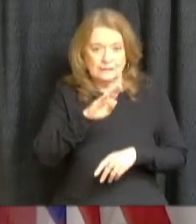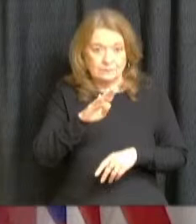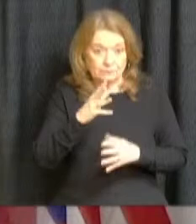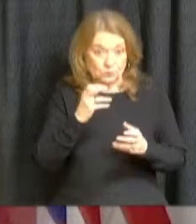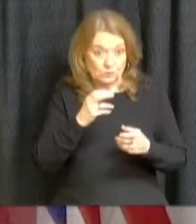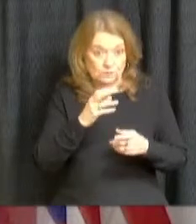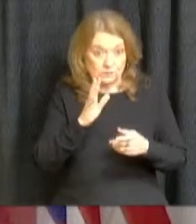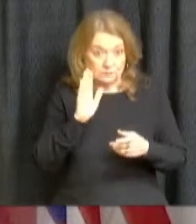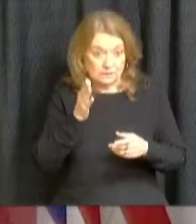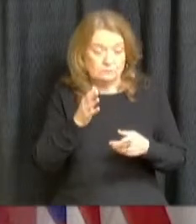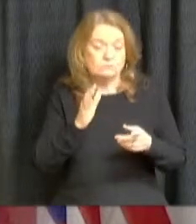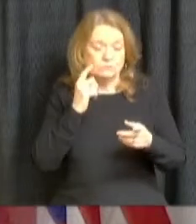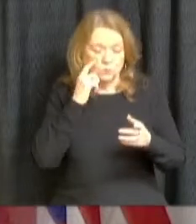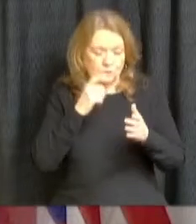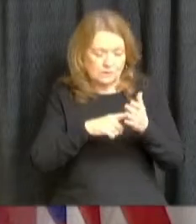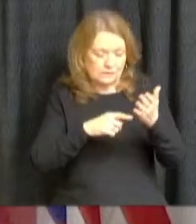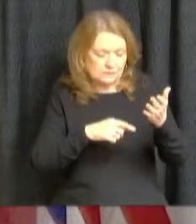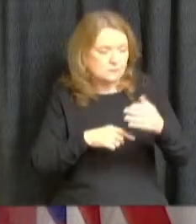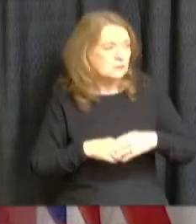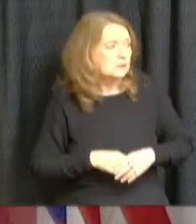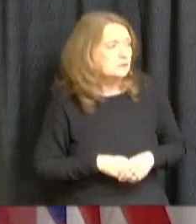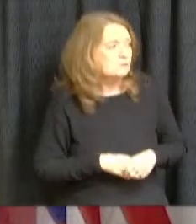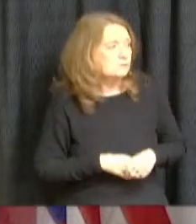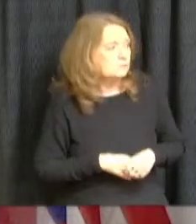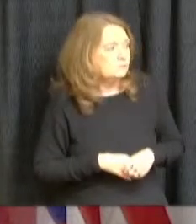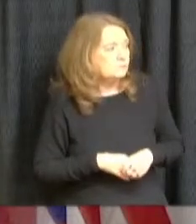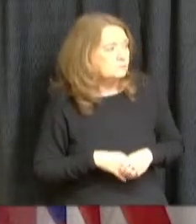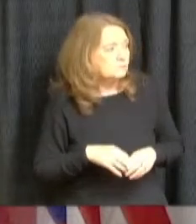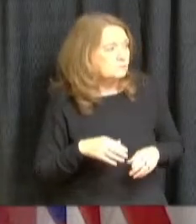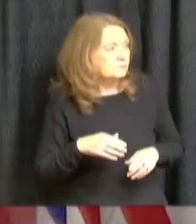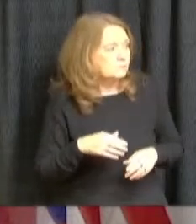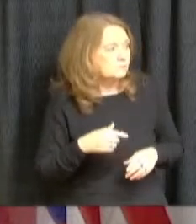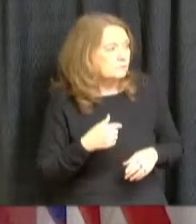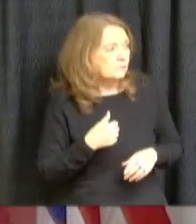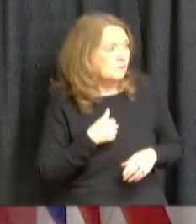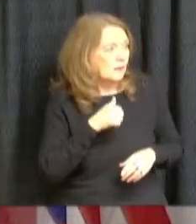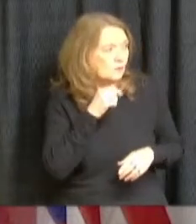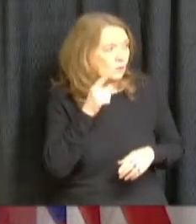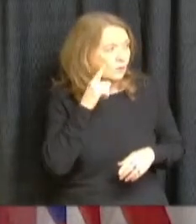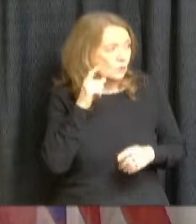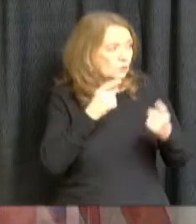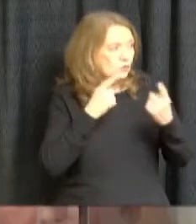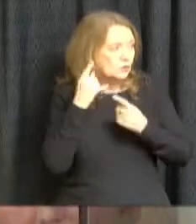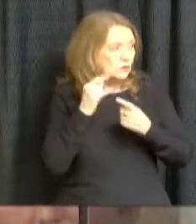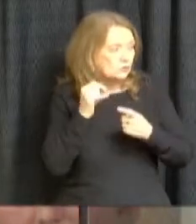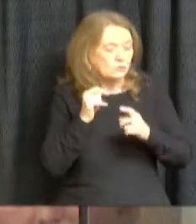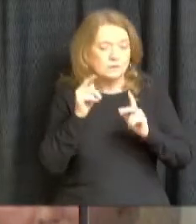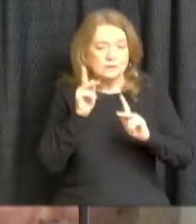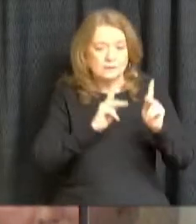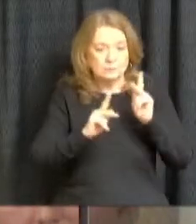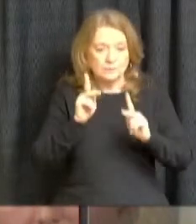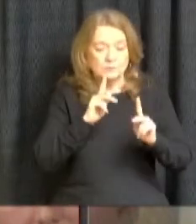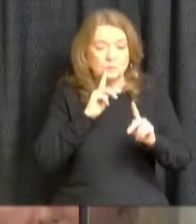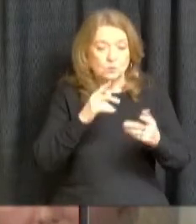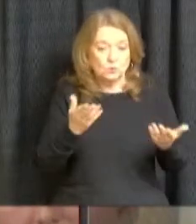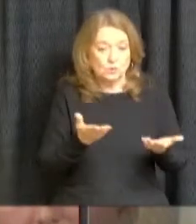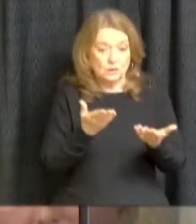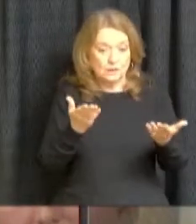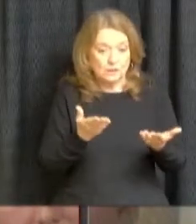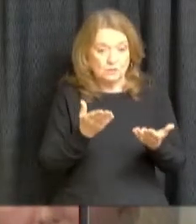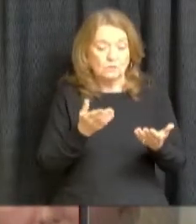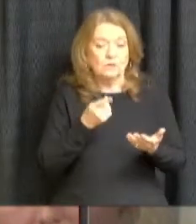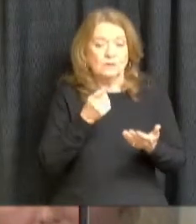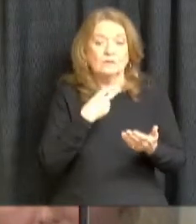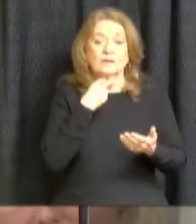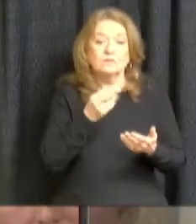Yes, ma'am. You are recognized on the motion to consider. I don't think we should consider it. The residents, they were here. They